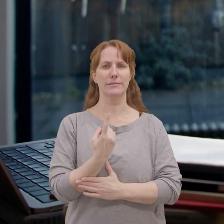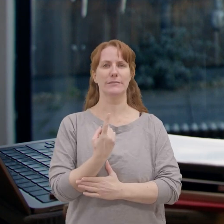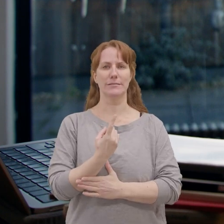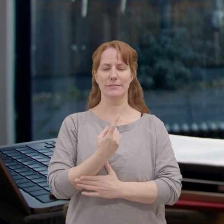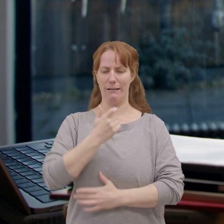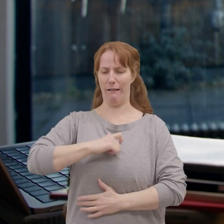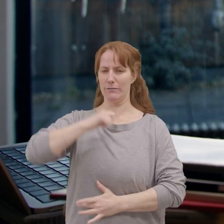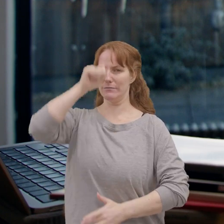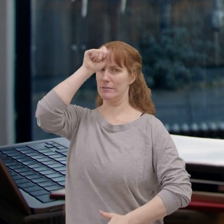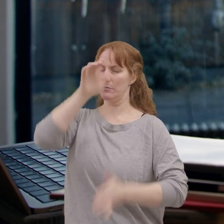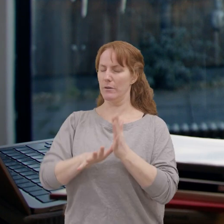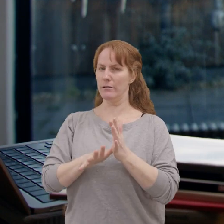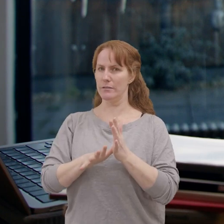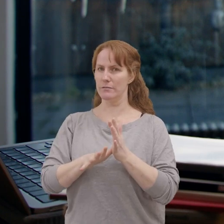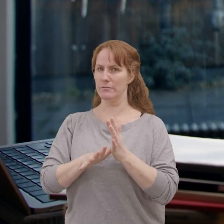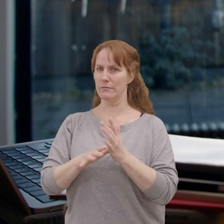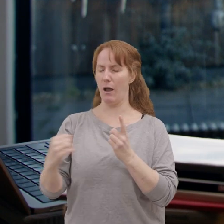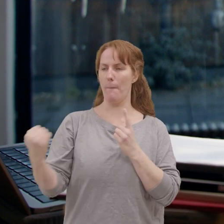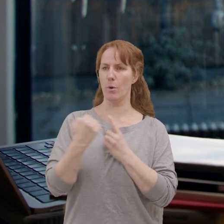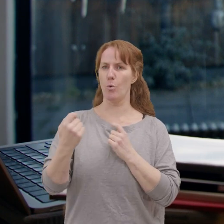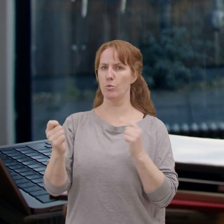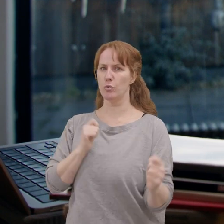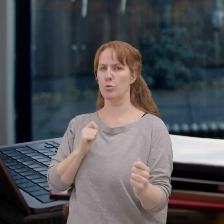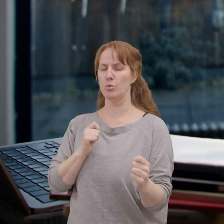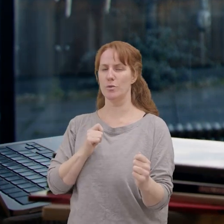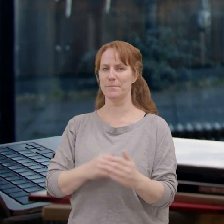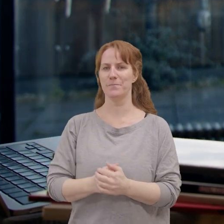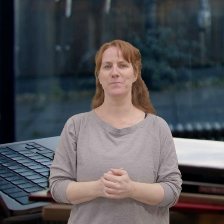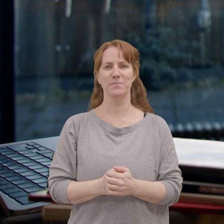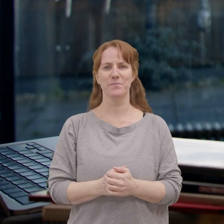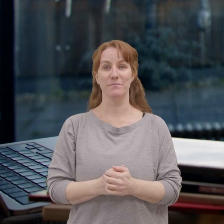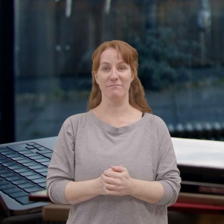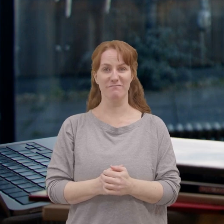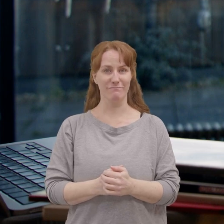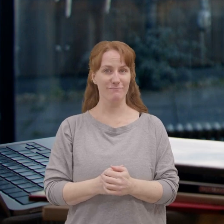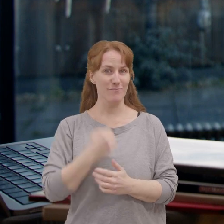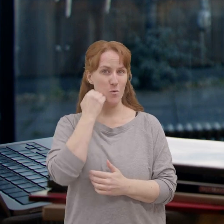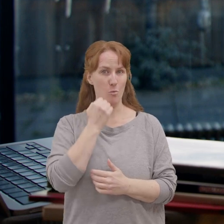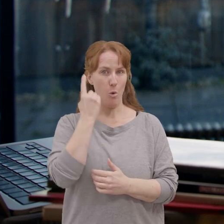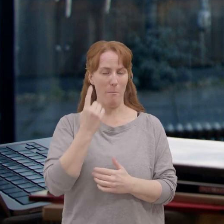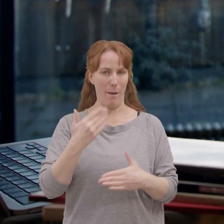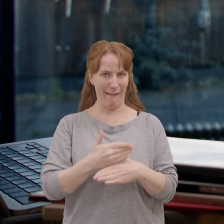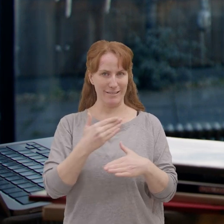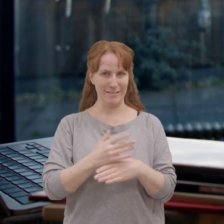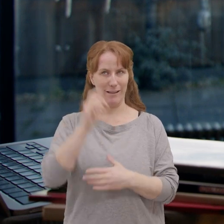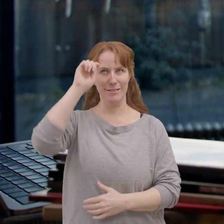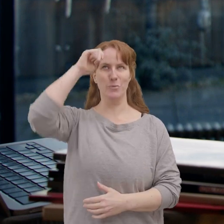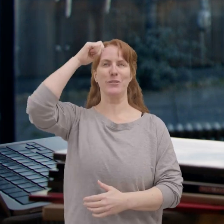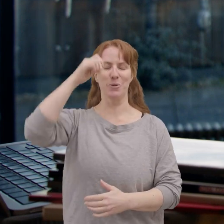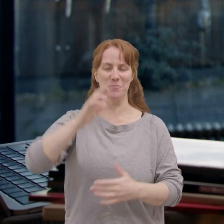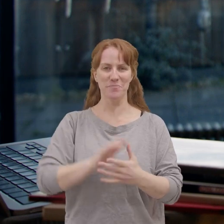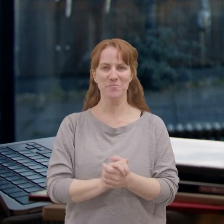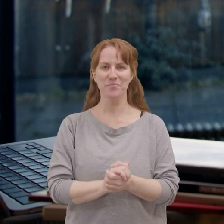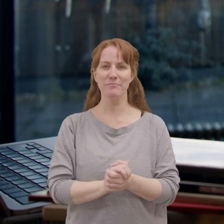The characters experience some big change in some kind of way. Okay, so let's start with a warm-up exercise. To get our